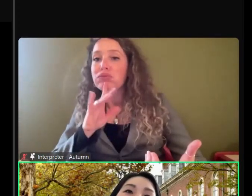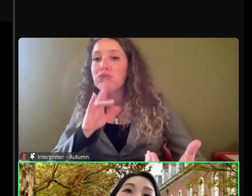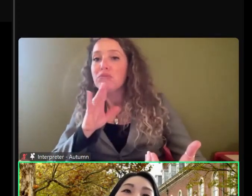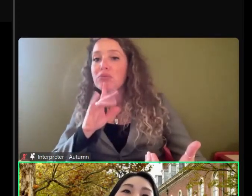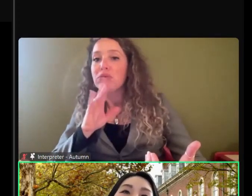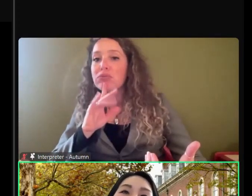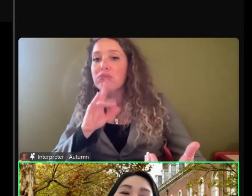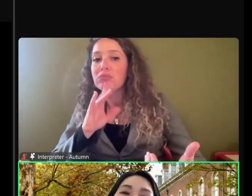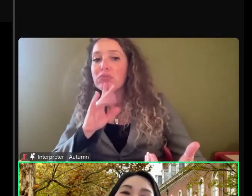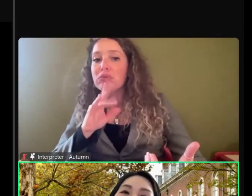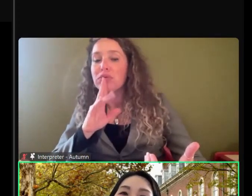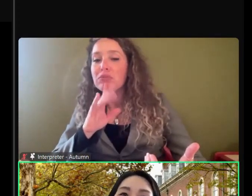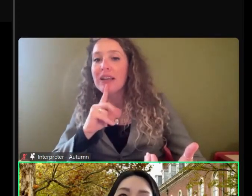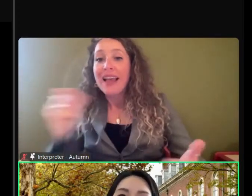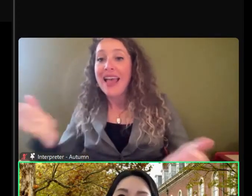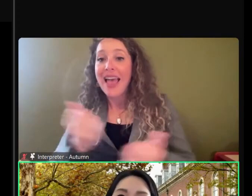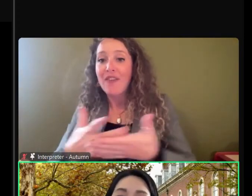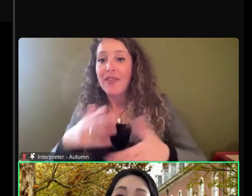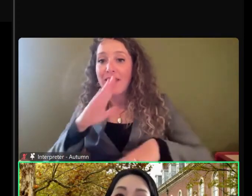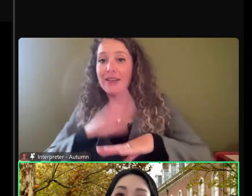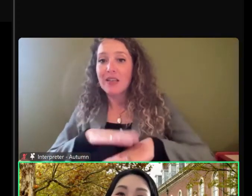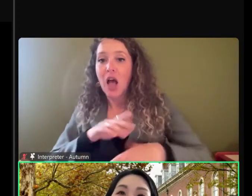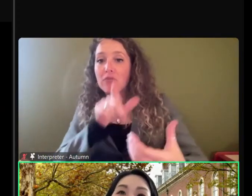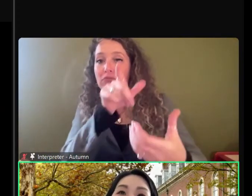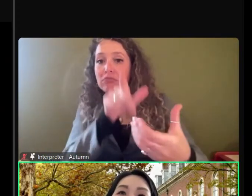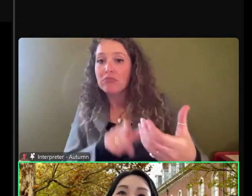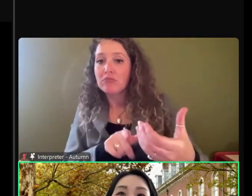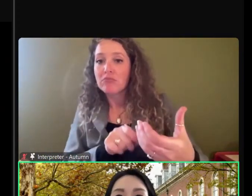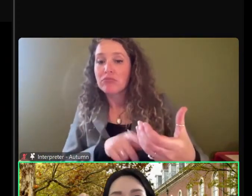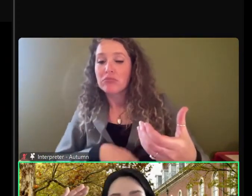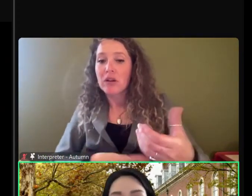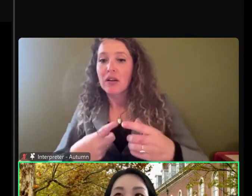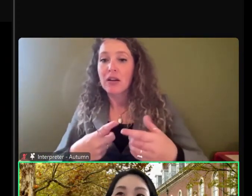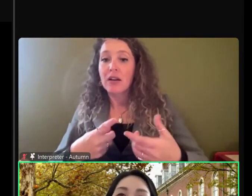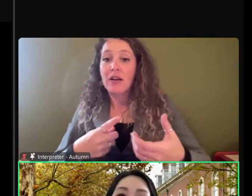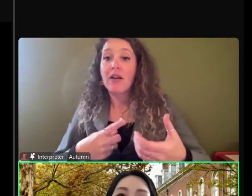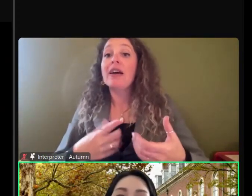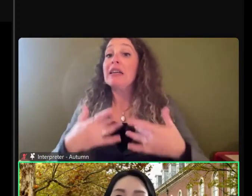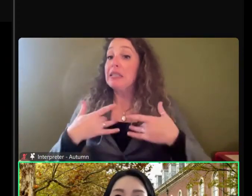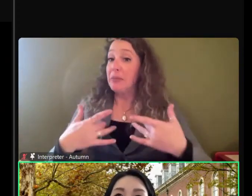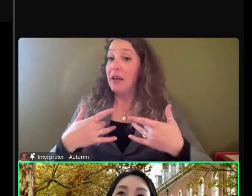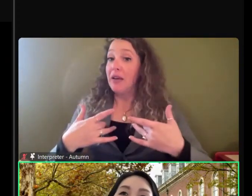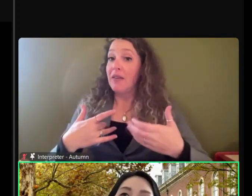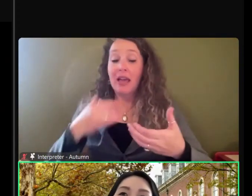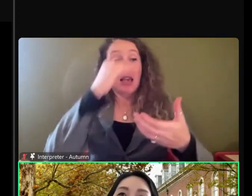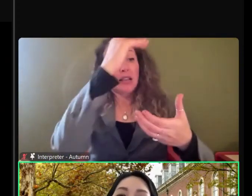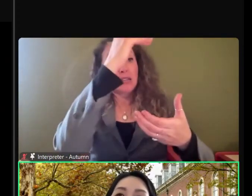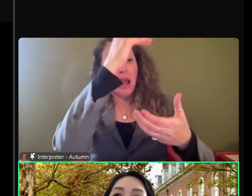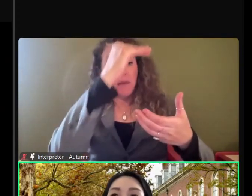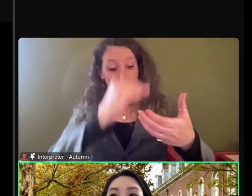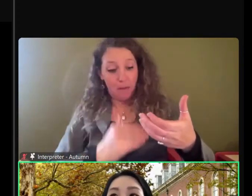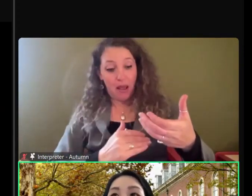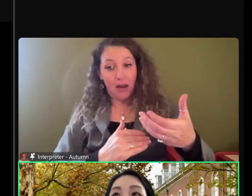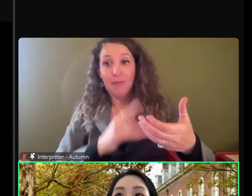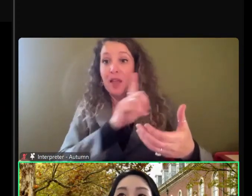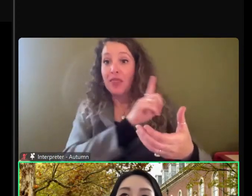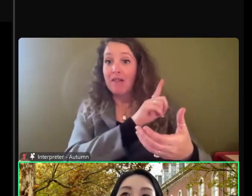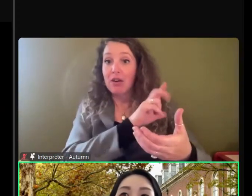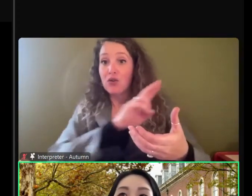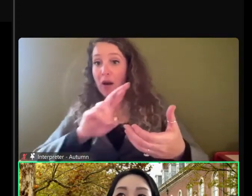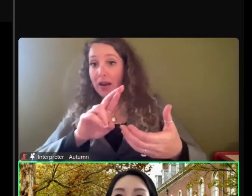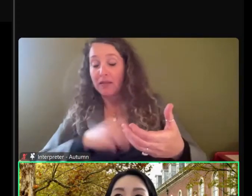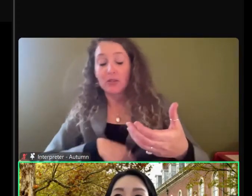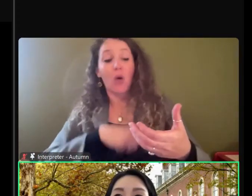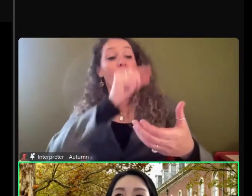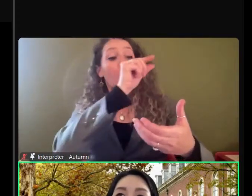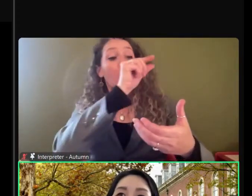reads aloud everything on the screen, typically from top to bottom and left to right,